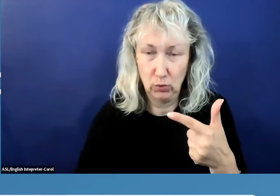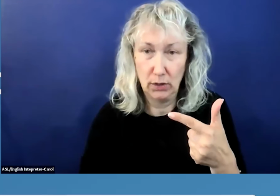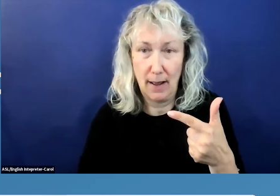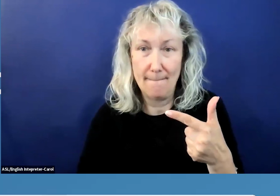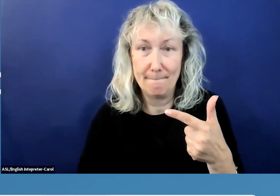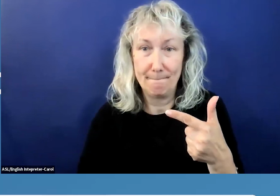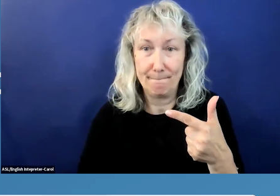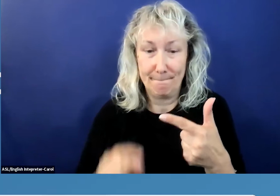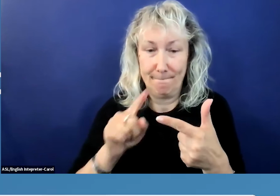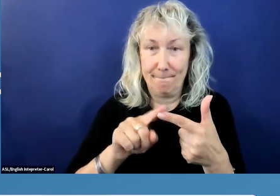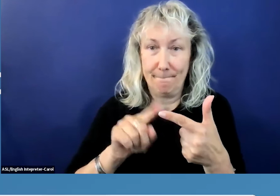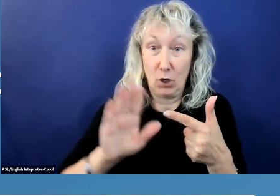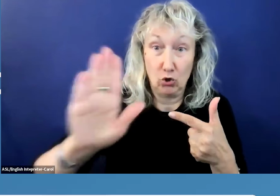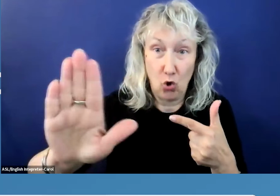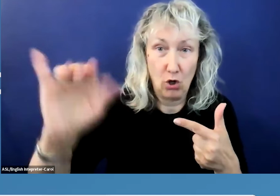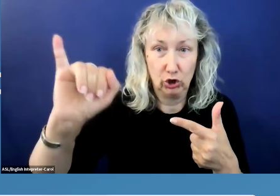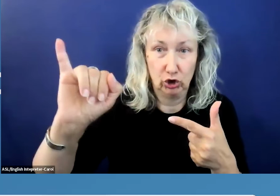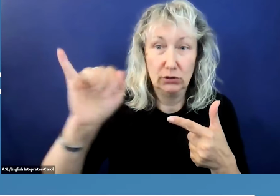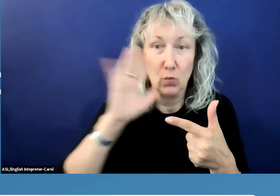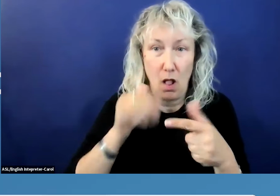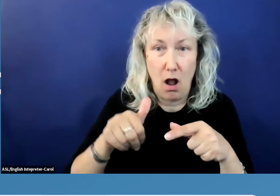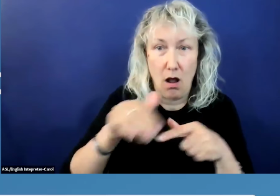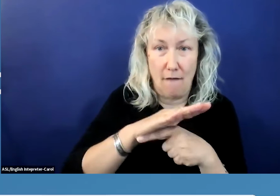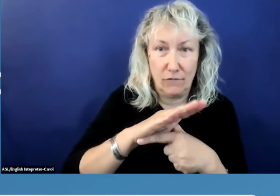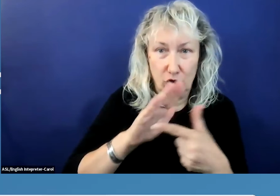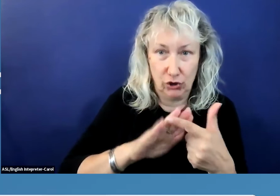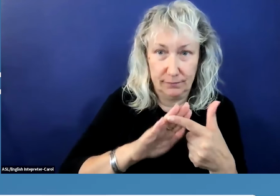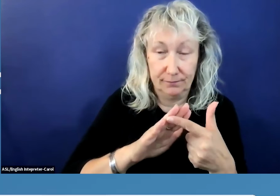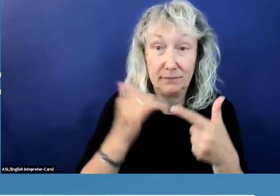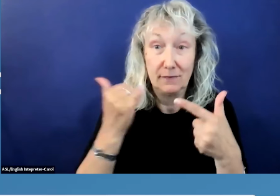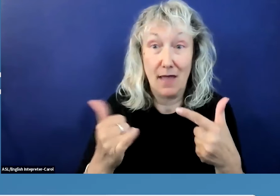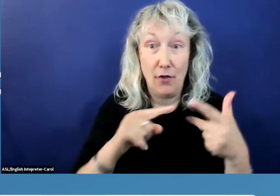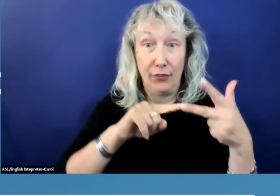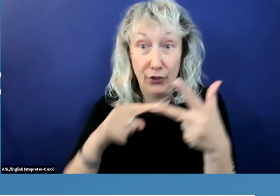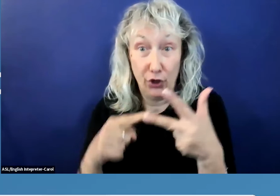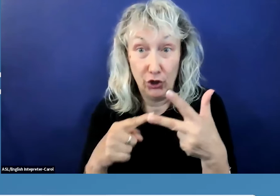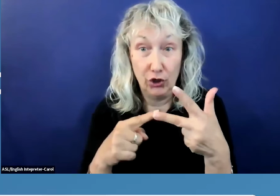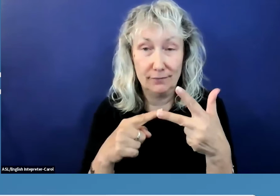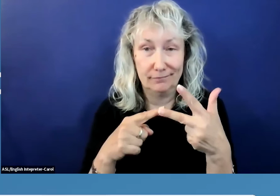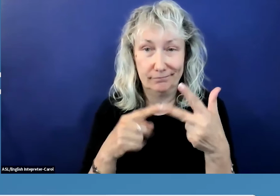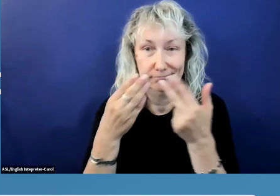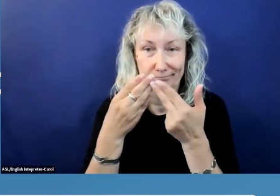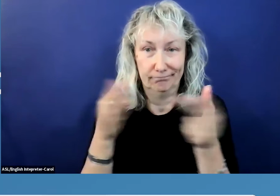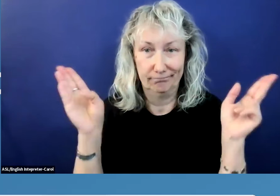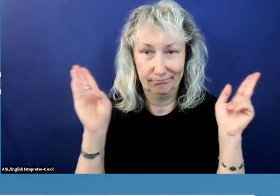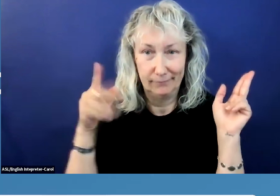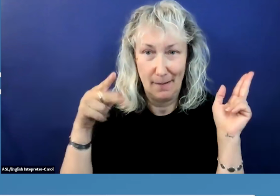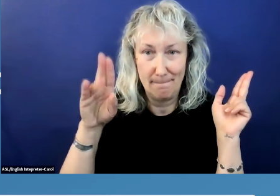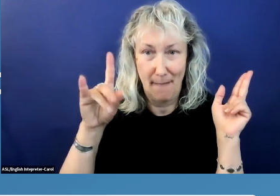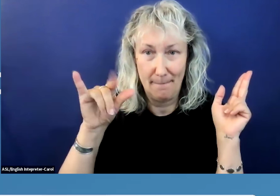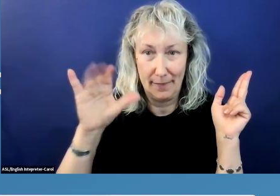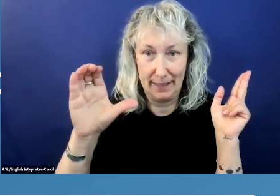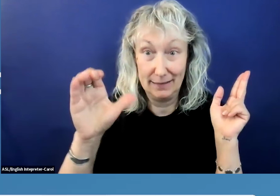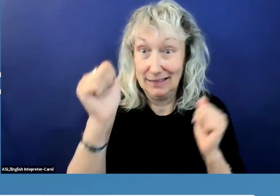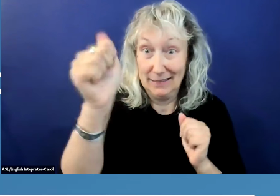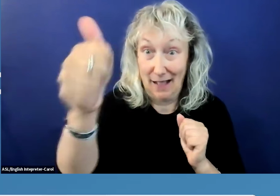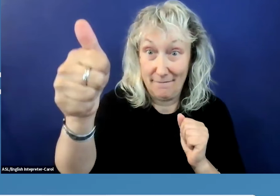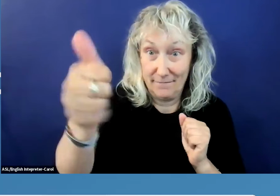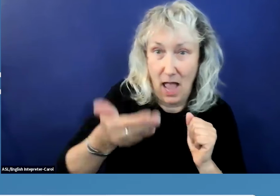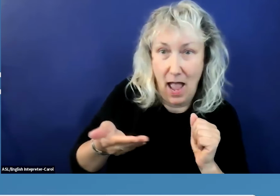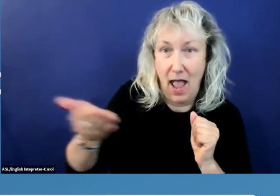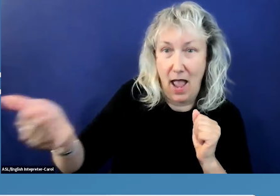insurance company pays for them. A public adjuster is different. This is a professional that you can hire to handle your